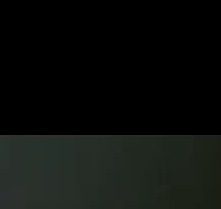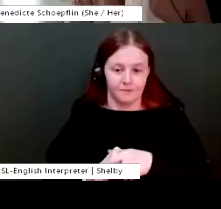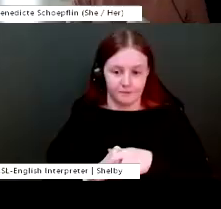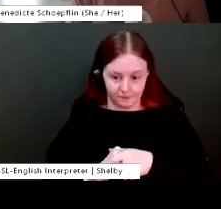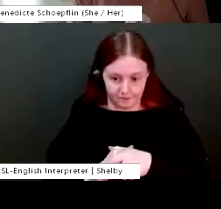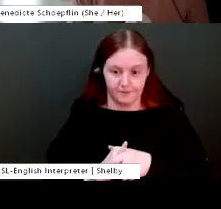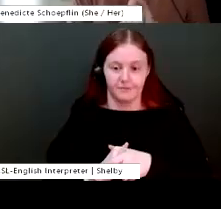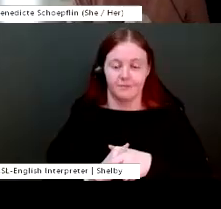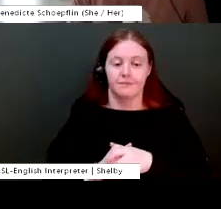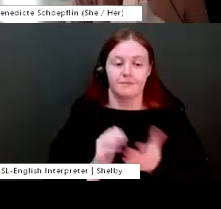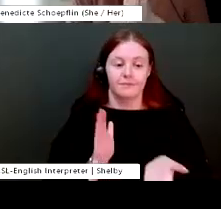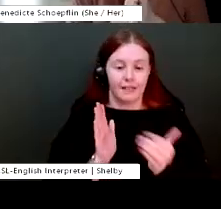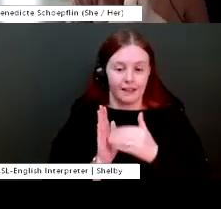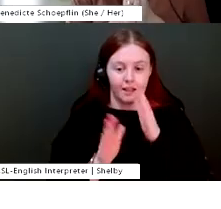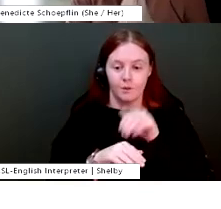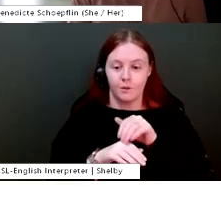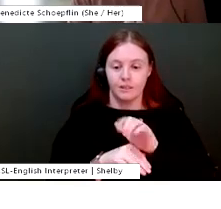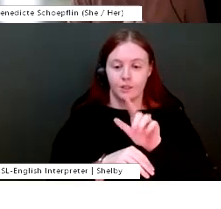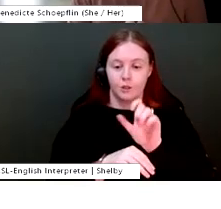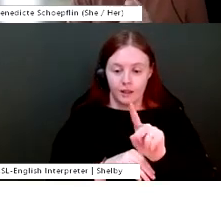Again, we will be sending you a link for a very short